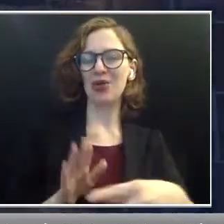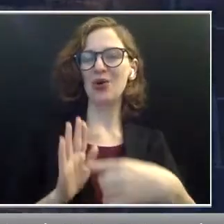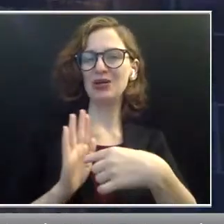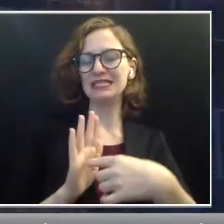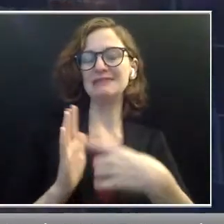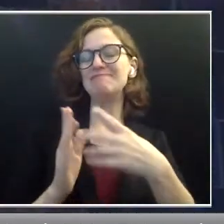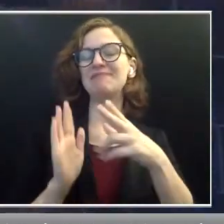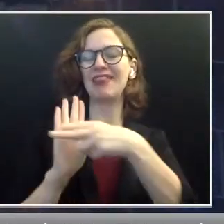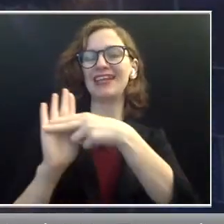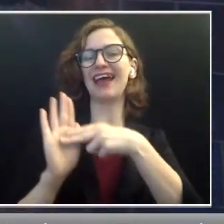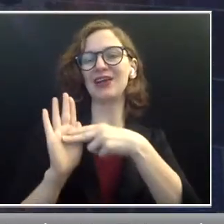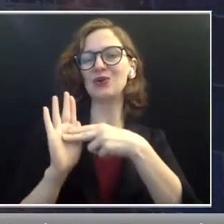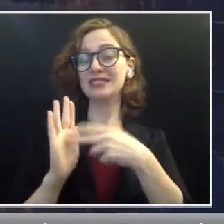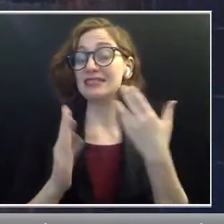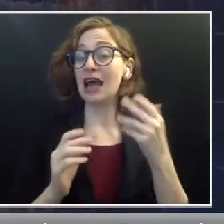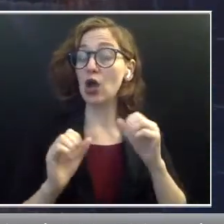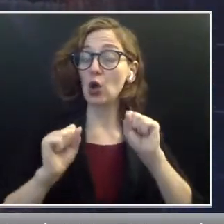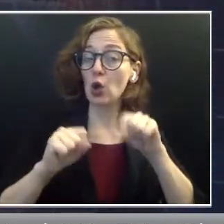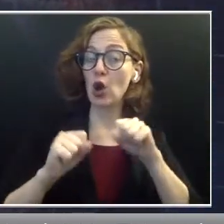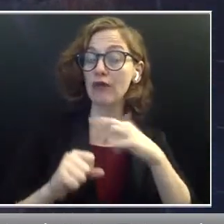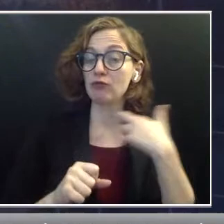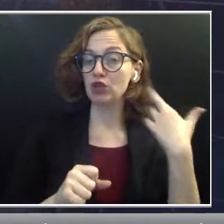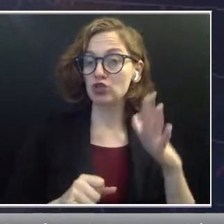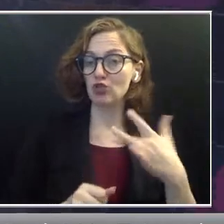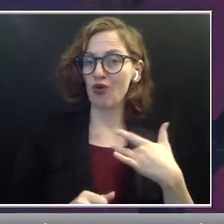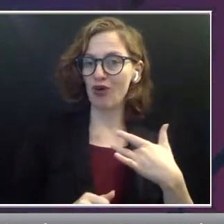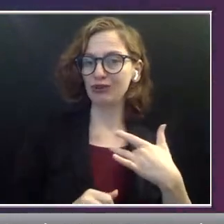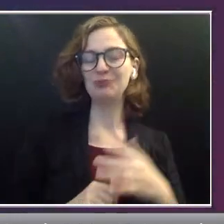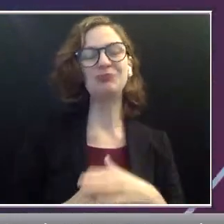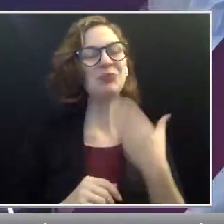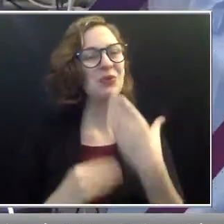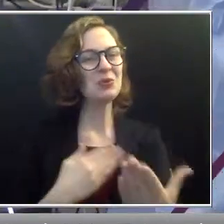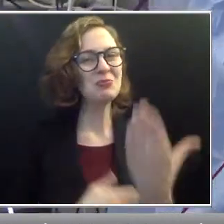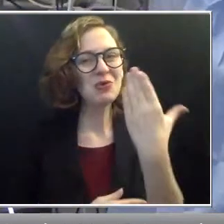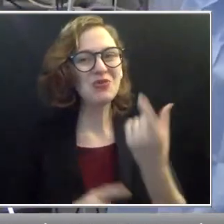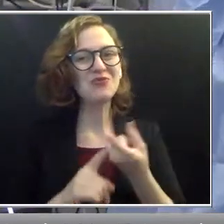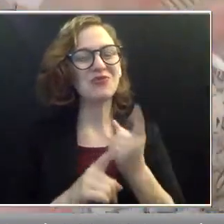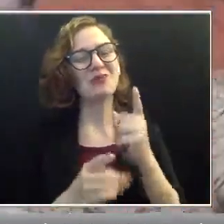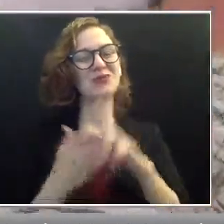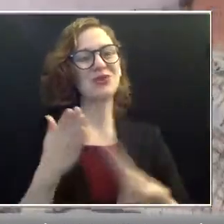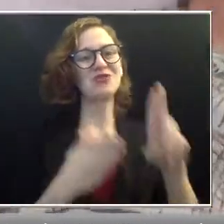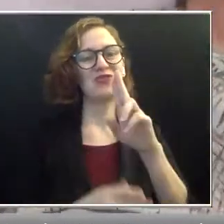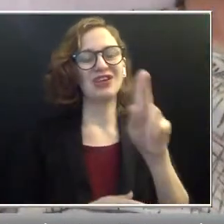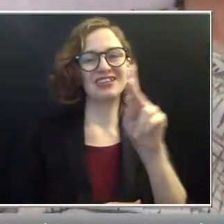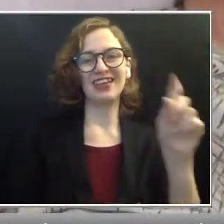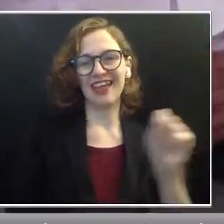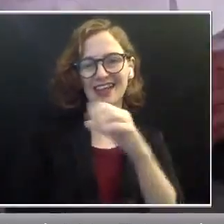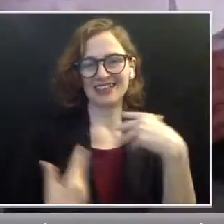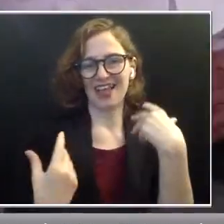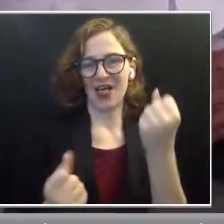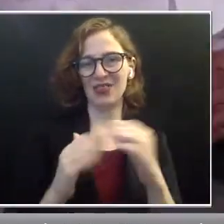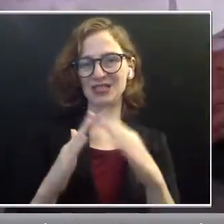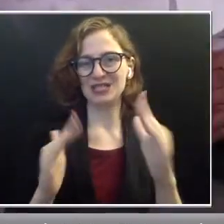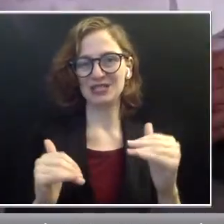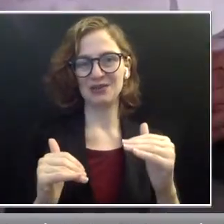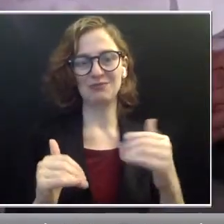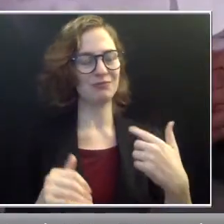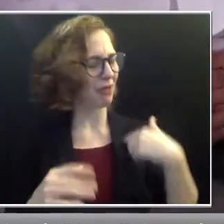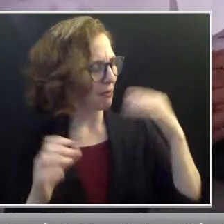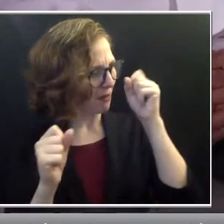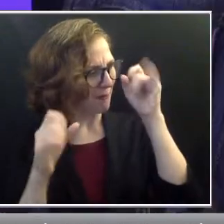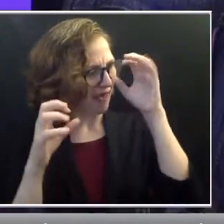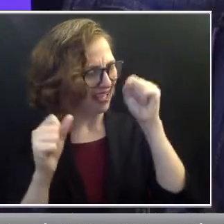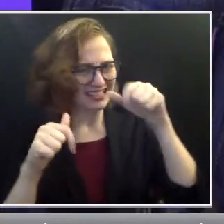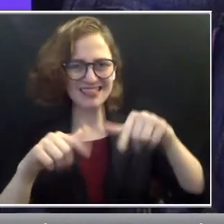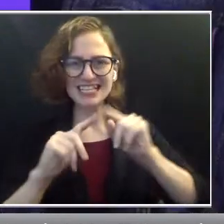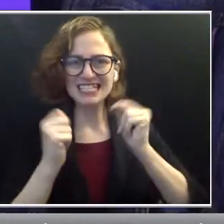morning. From the University of Kansas Health System. I am amazed. The team here is great. I came on a Tuesday,